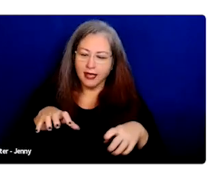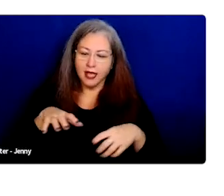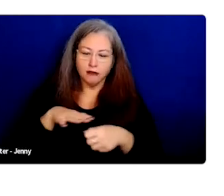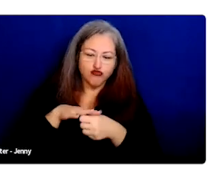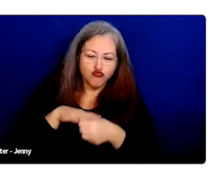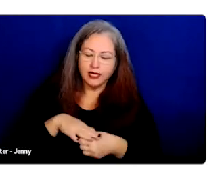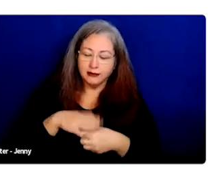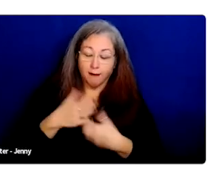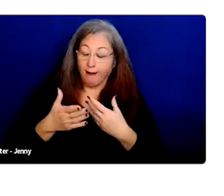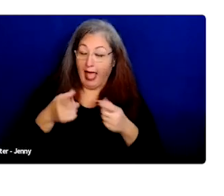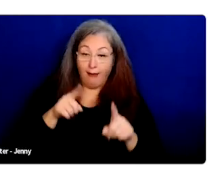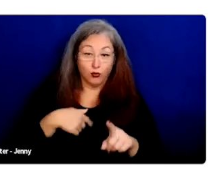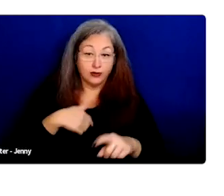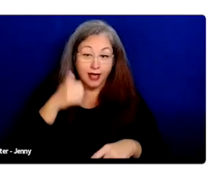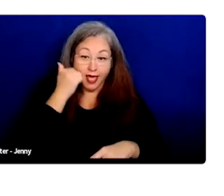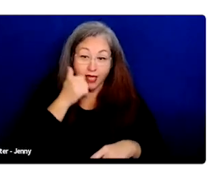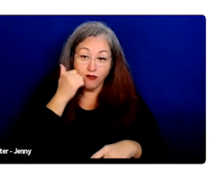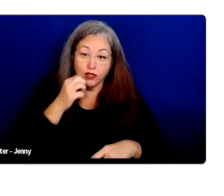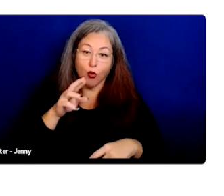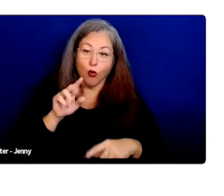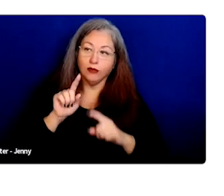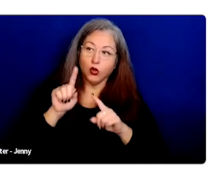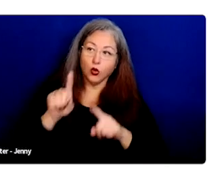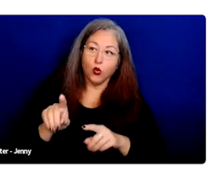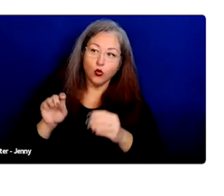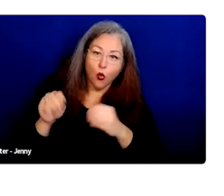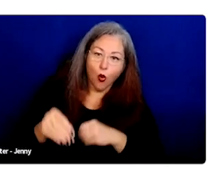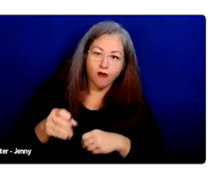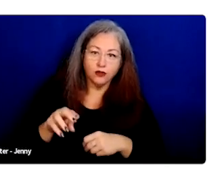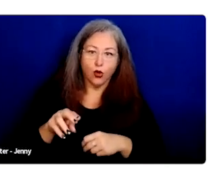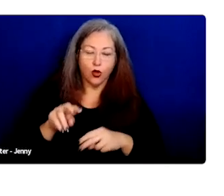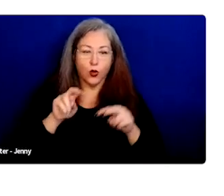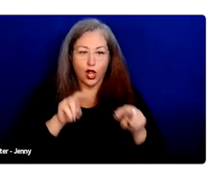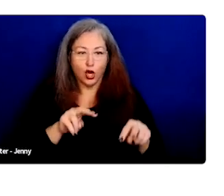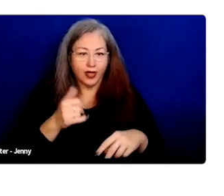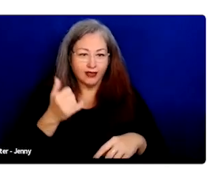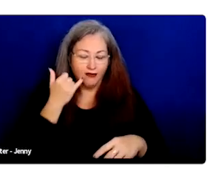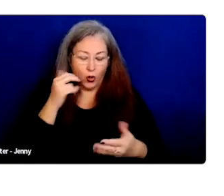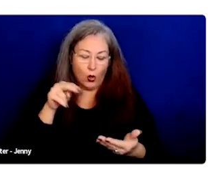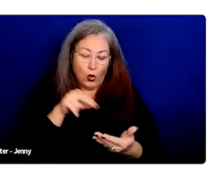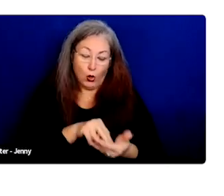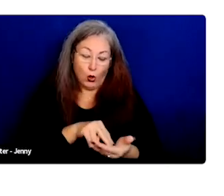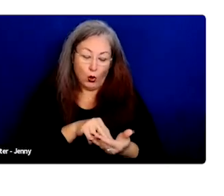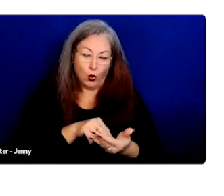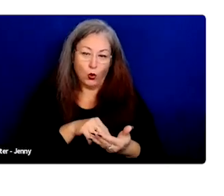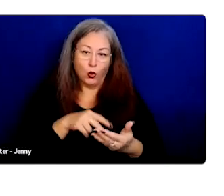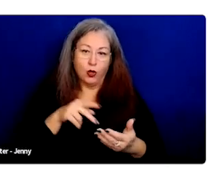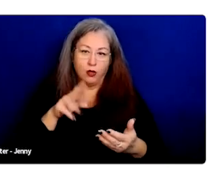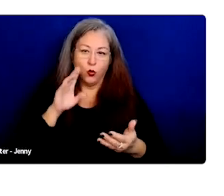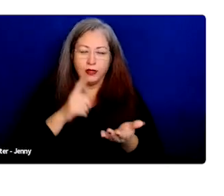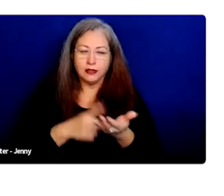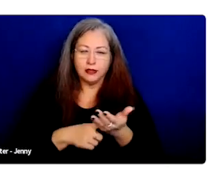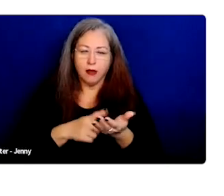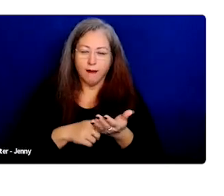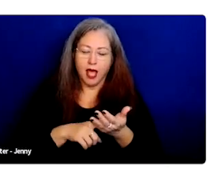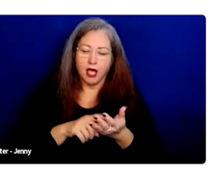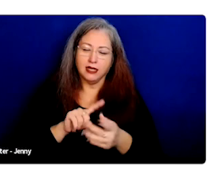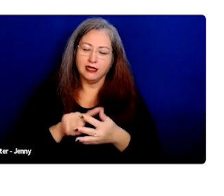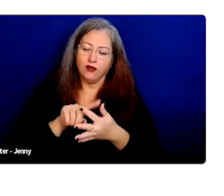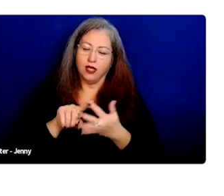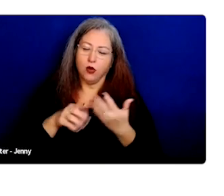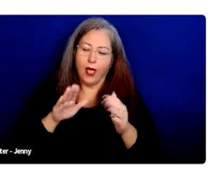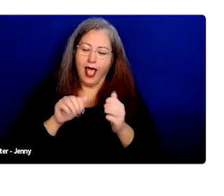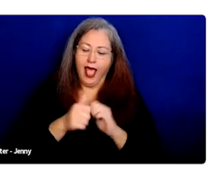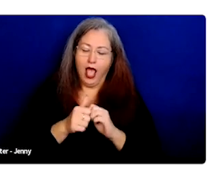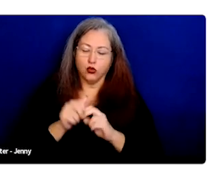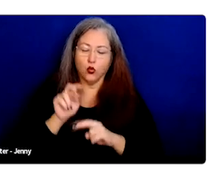or every time we have to go to the office, or every time we look at a phone for a text message. I'm going to really talk about ways to notice it, to